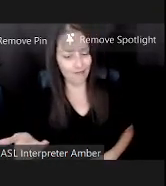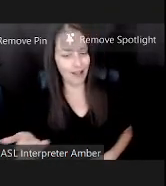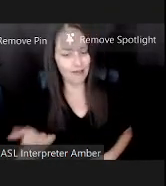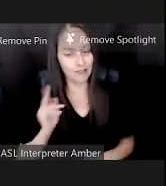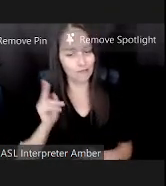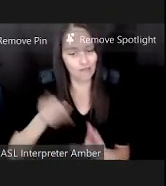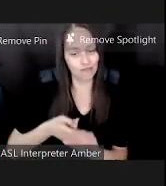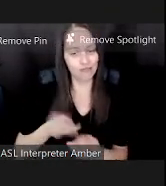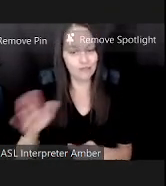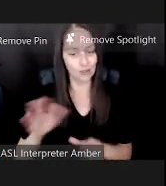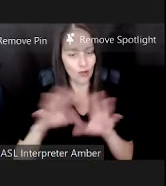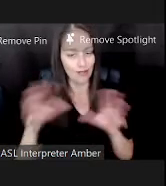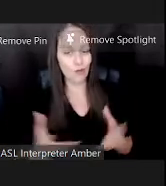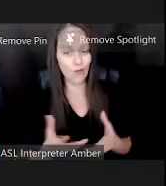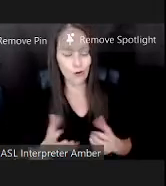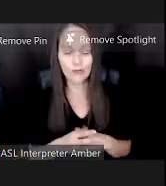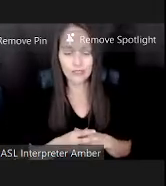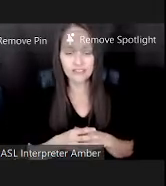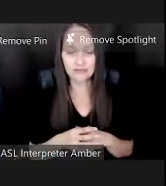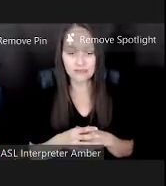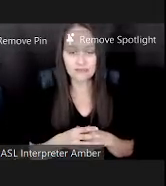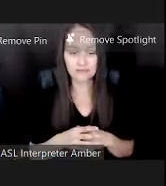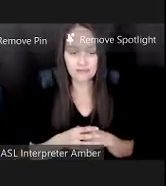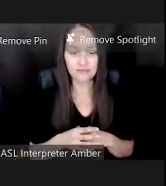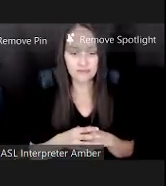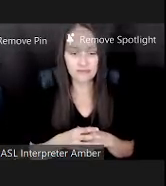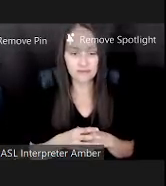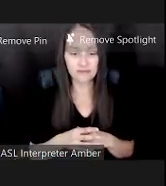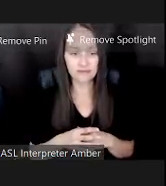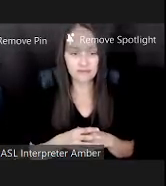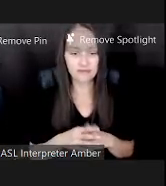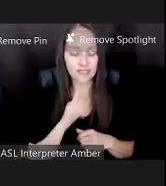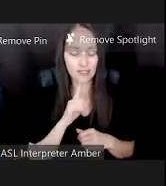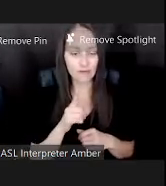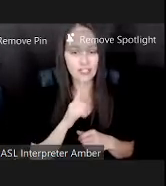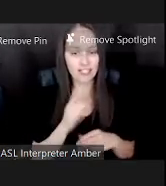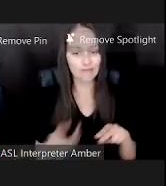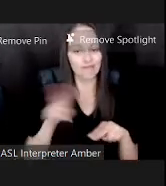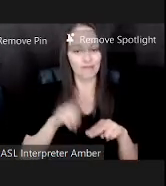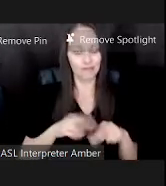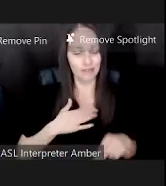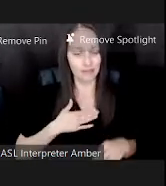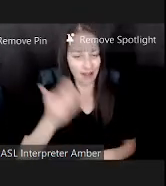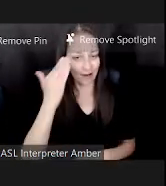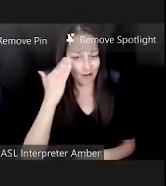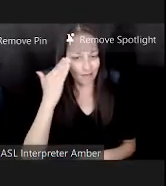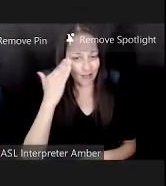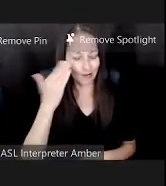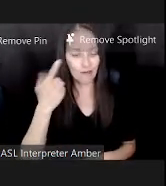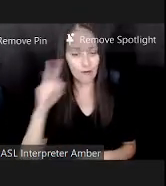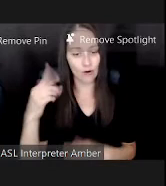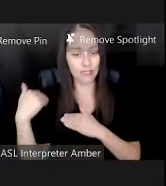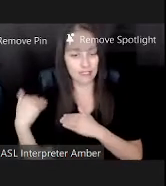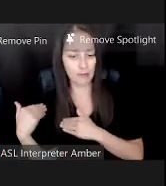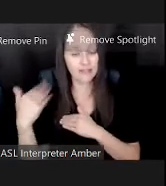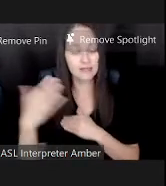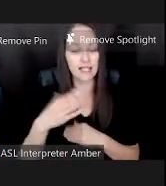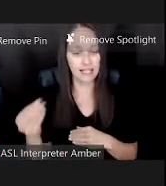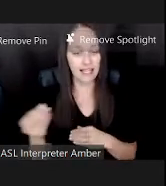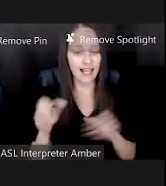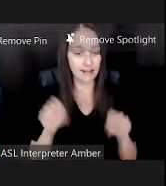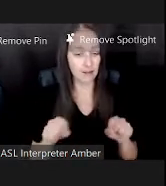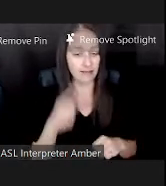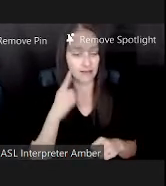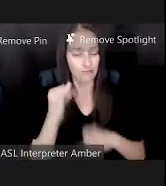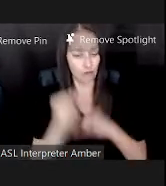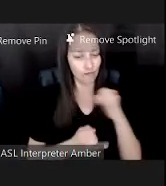And therefore expanded my sense of both responsibility, potential, and capacity around international ideas, right?